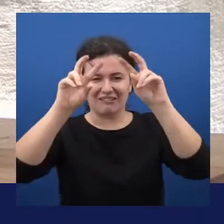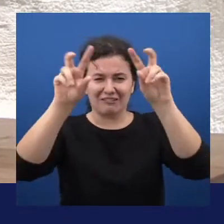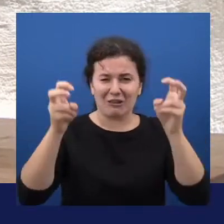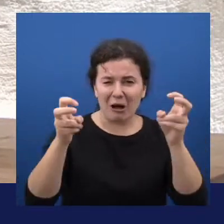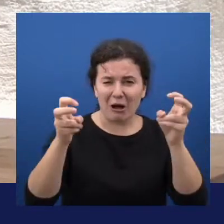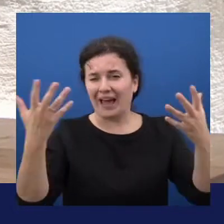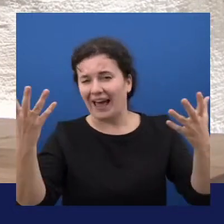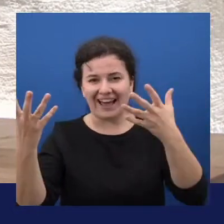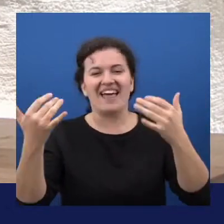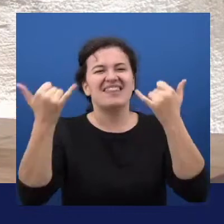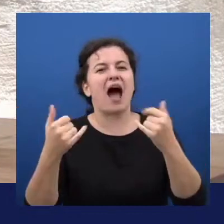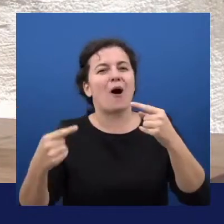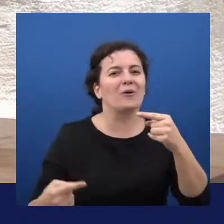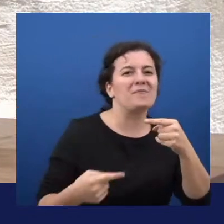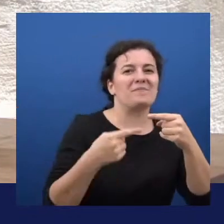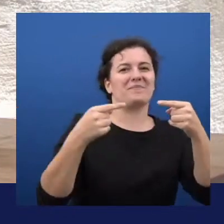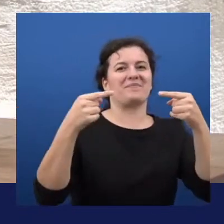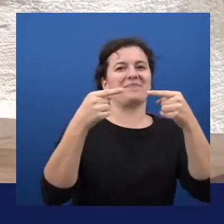Fantastic.